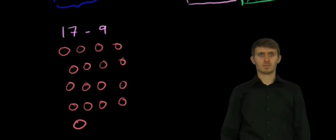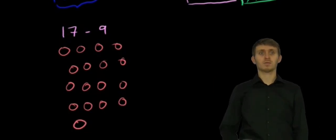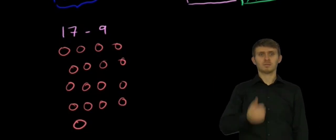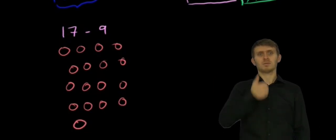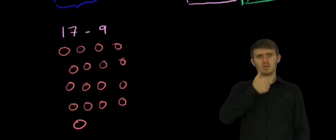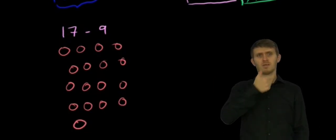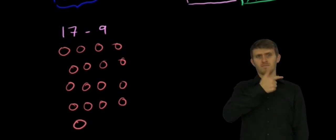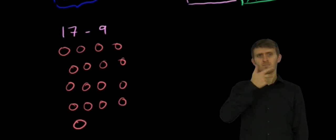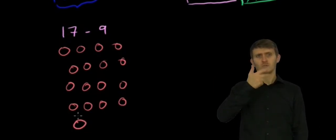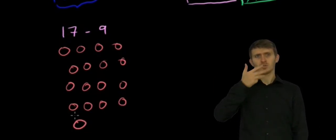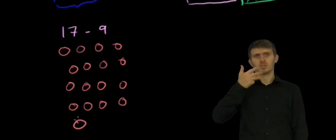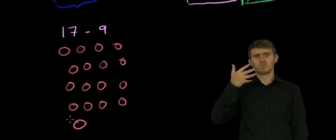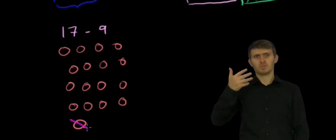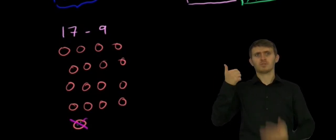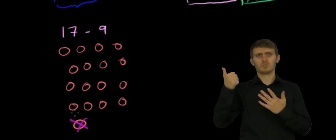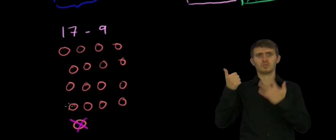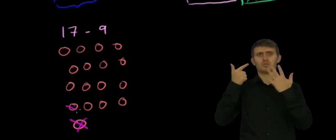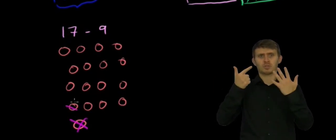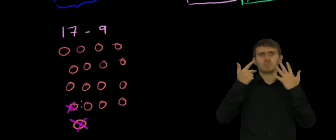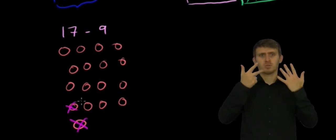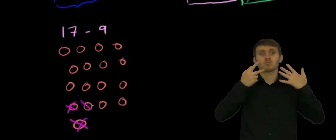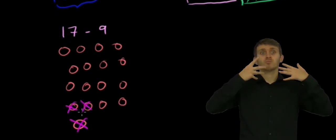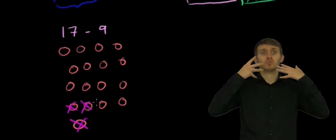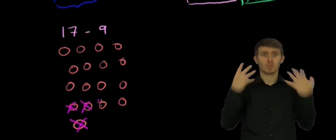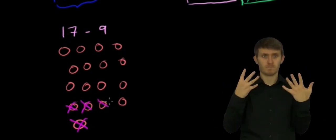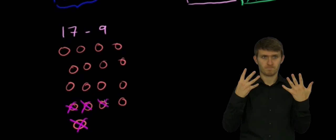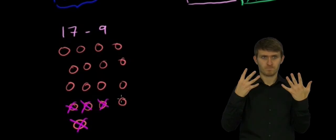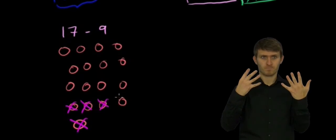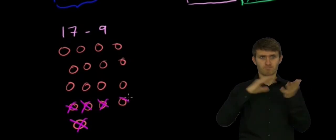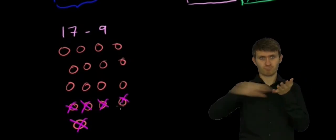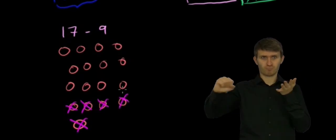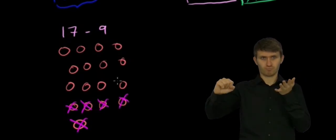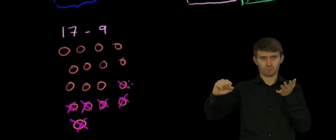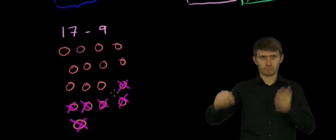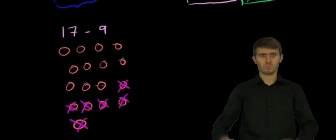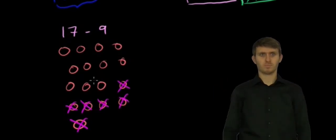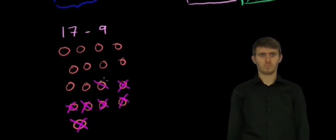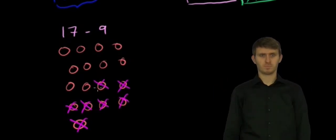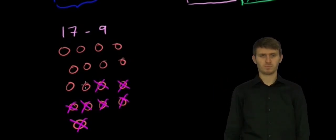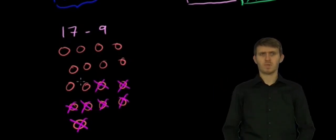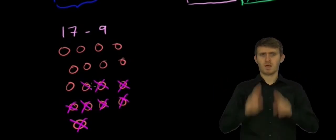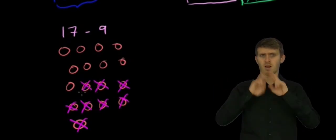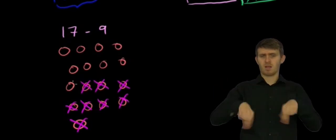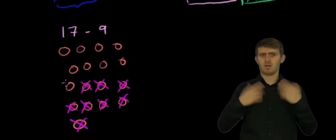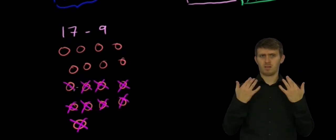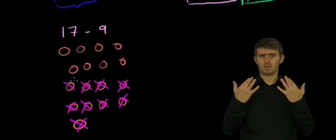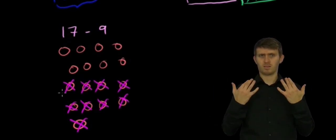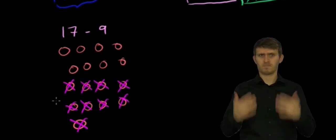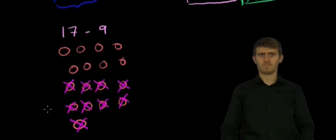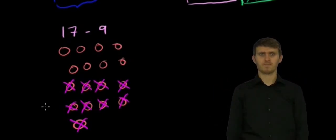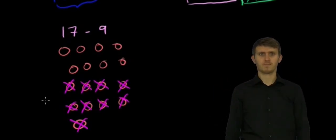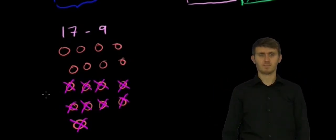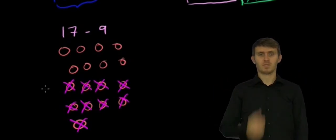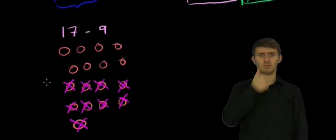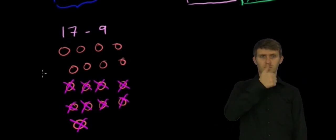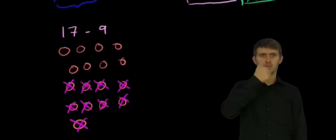take away 9 of them. So I'm going to take away 1, 2, 3, 4, 5, 6, 7, 8,